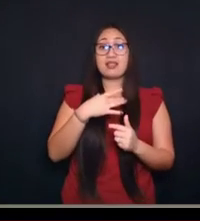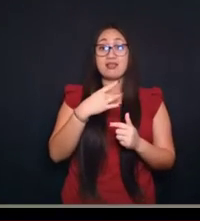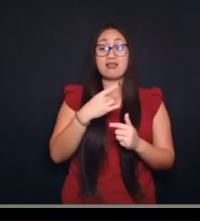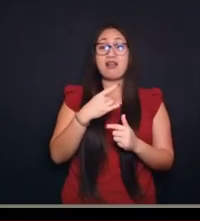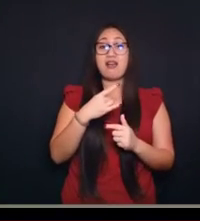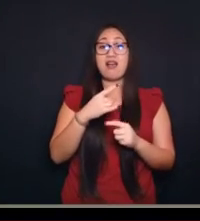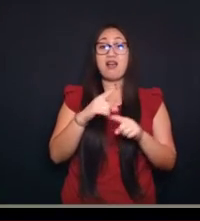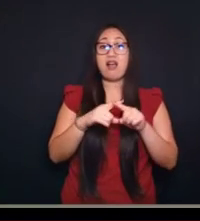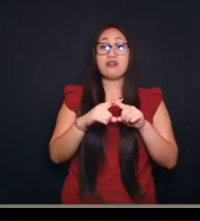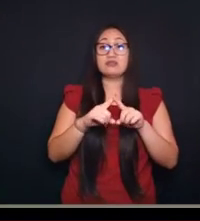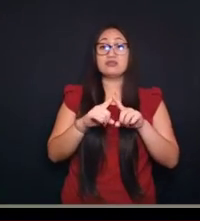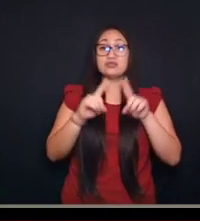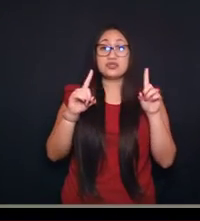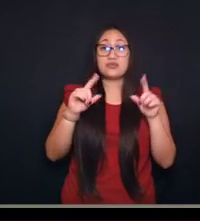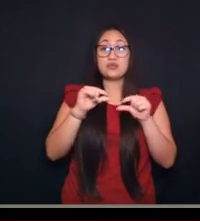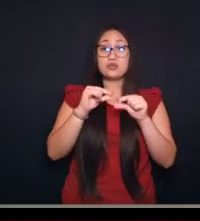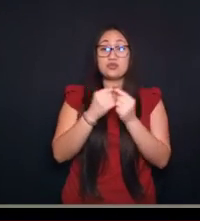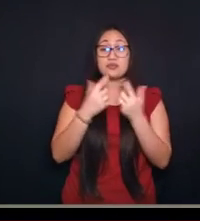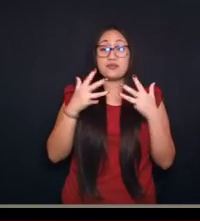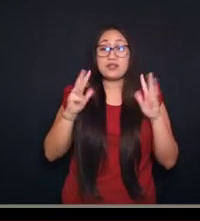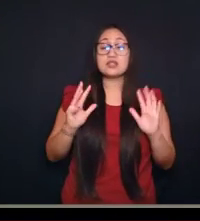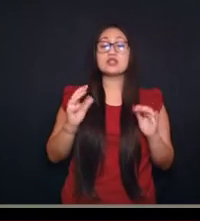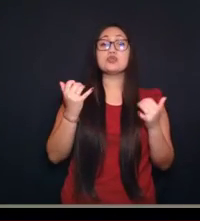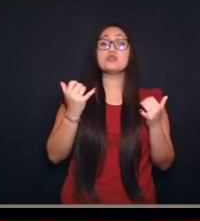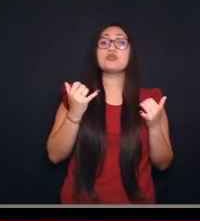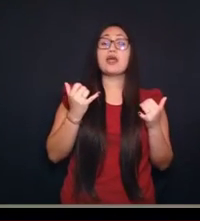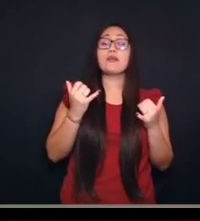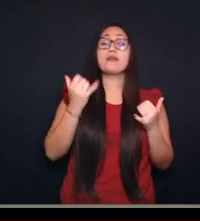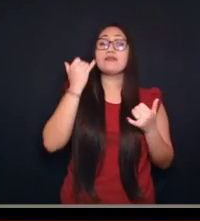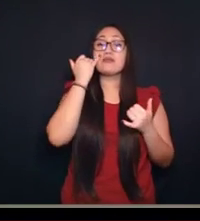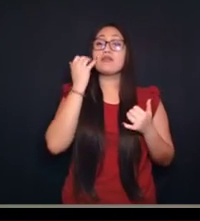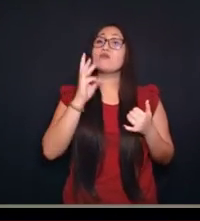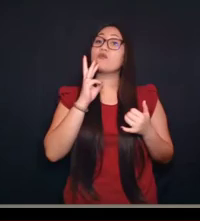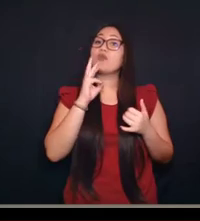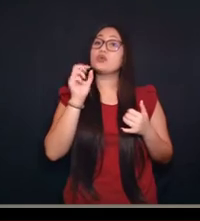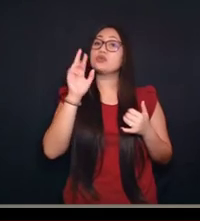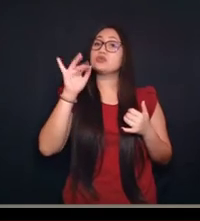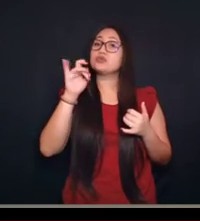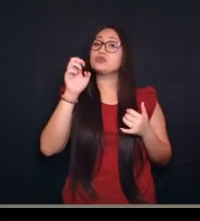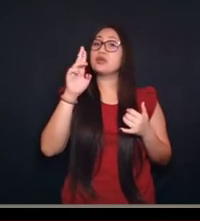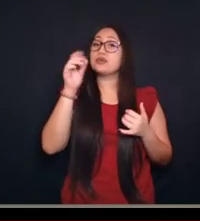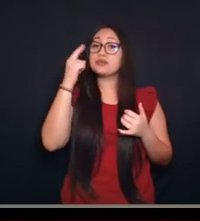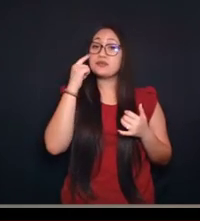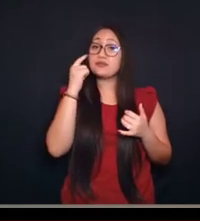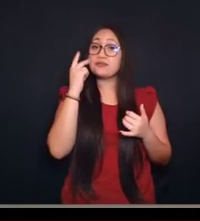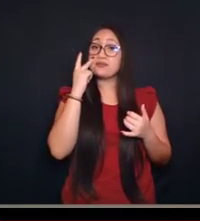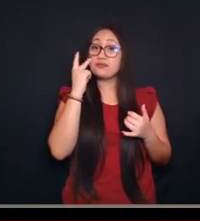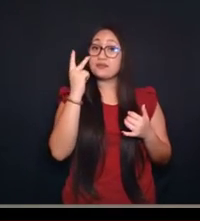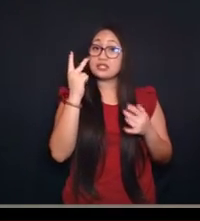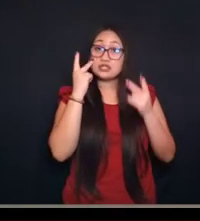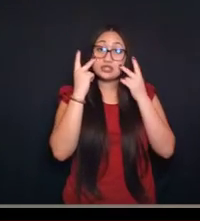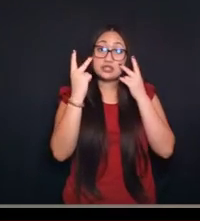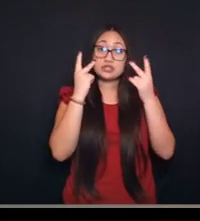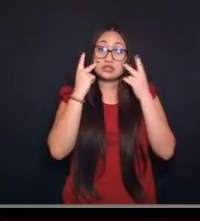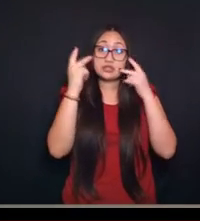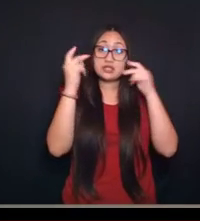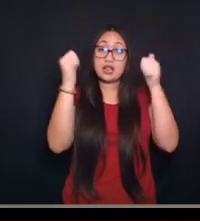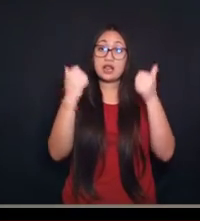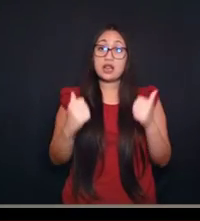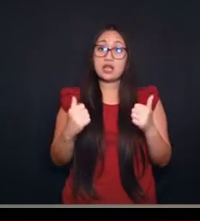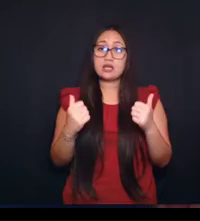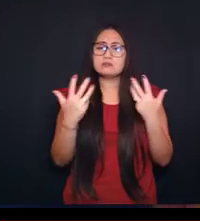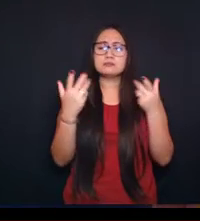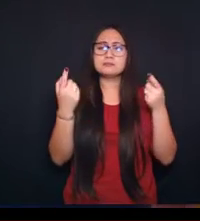finishing. What would happen if water striders lost their vision? Adriana, share with us where you found that